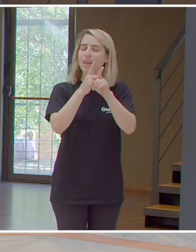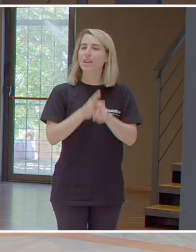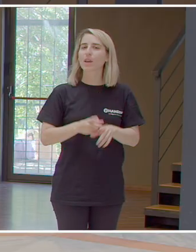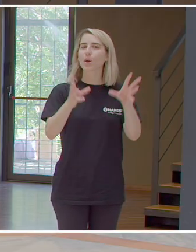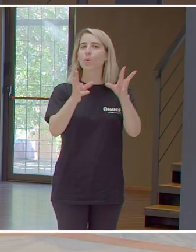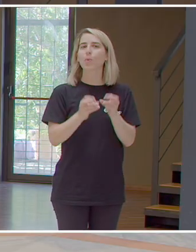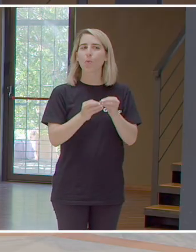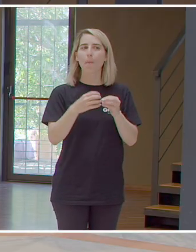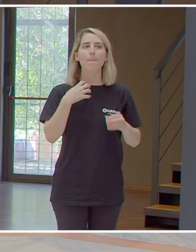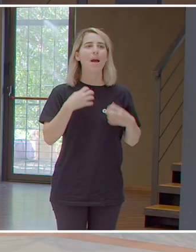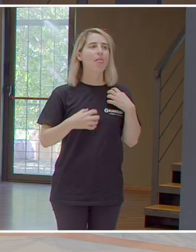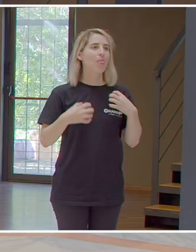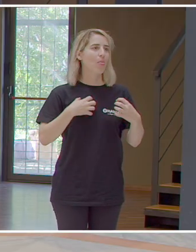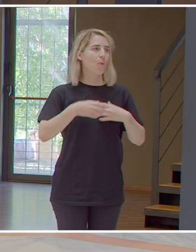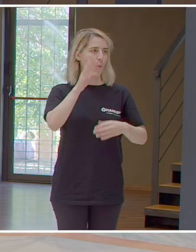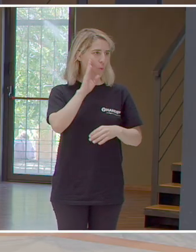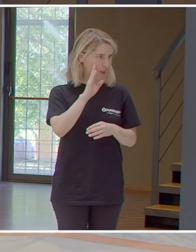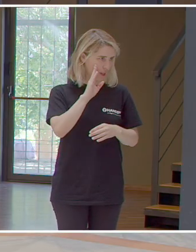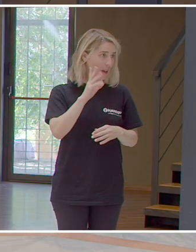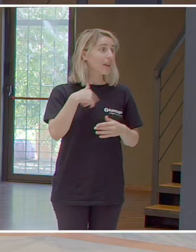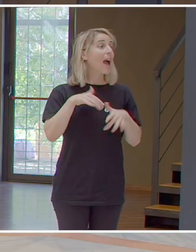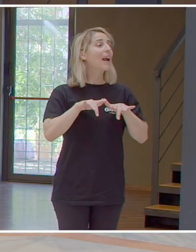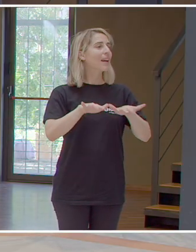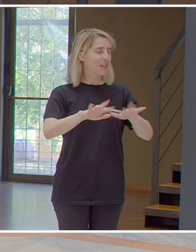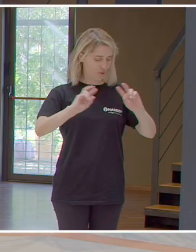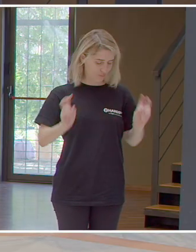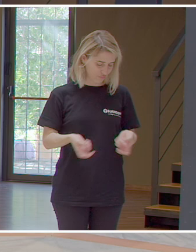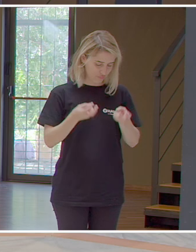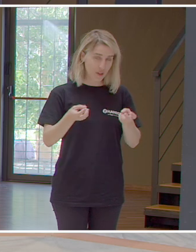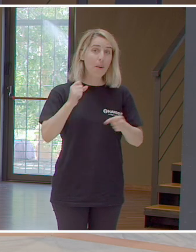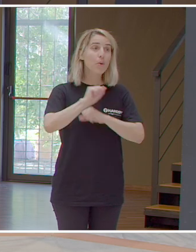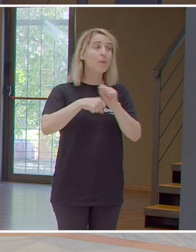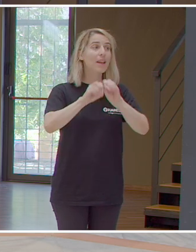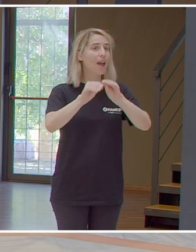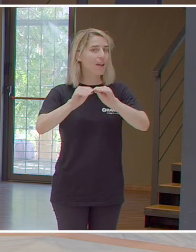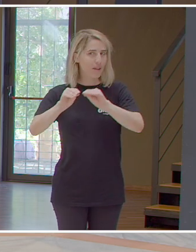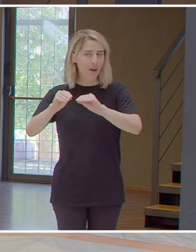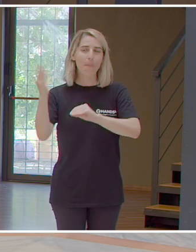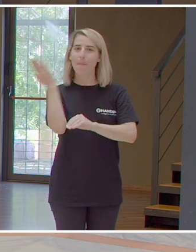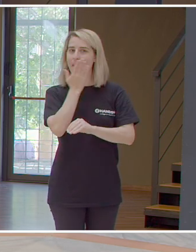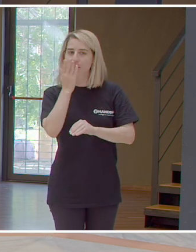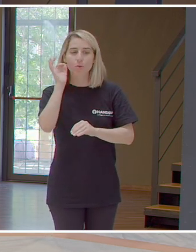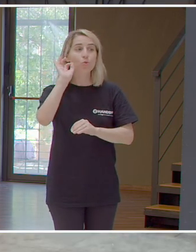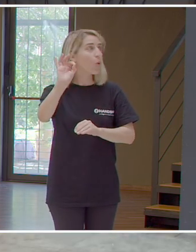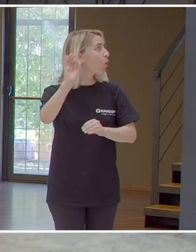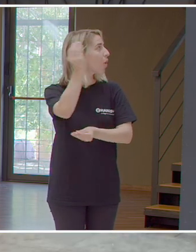from diagnosing chronic illness and cancer to educating and supporting patients on their journey to better